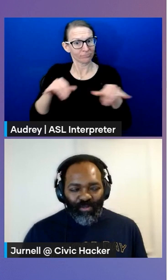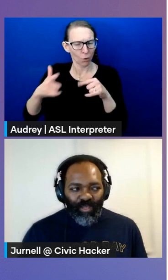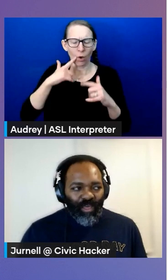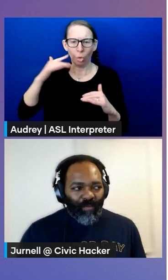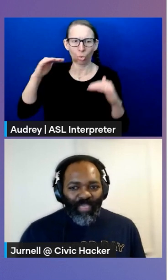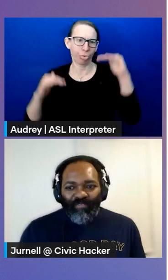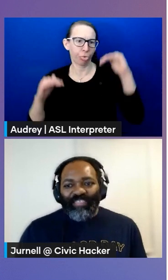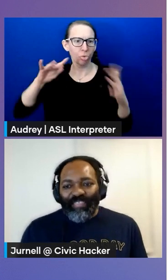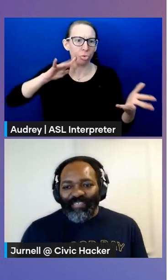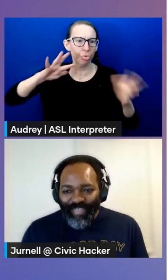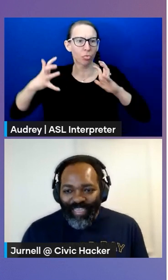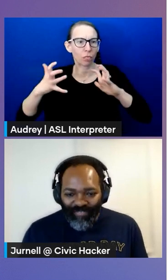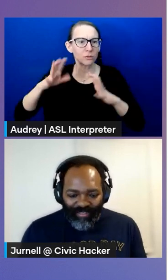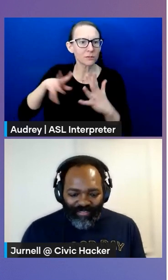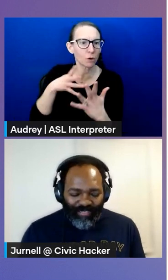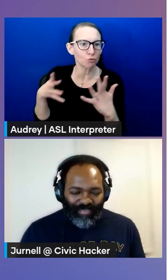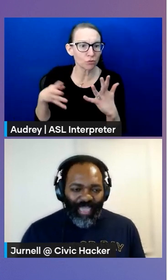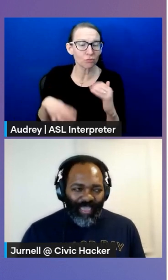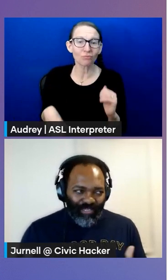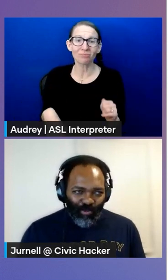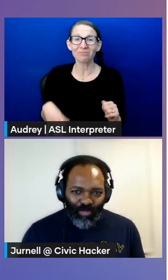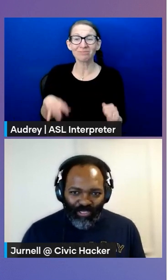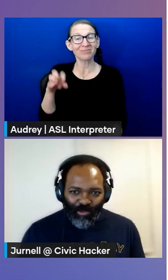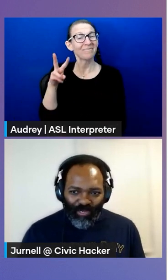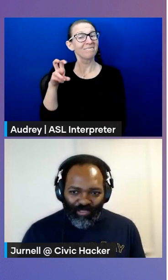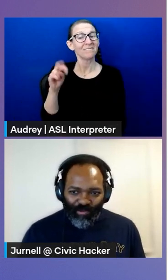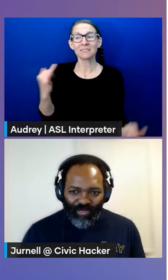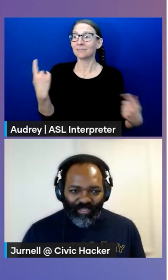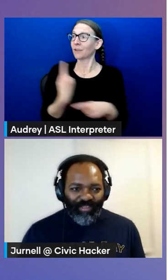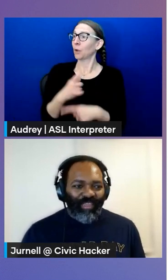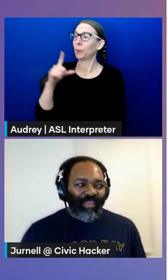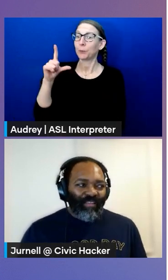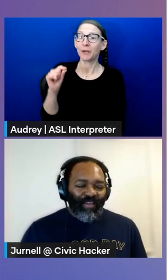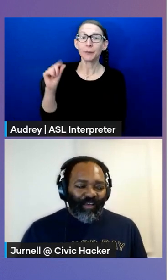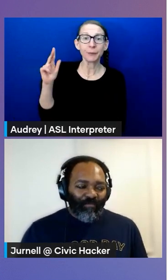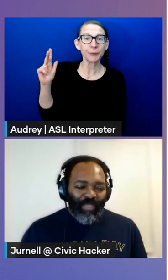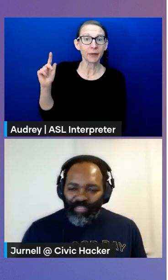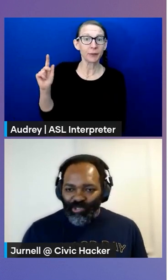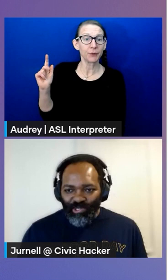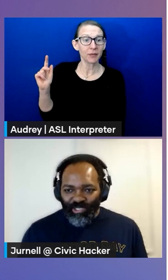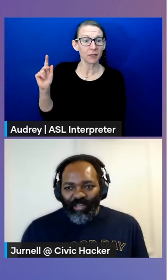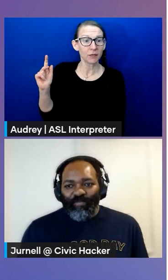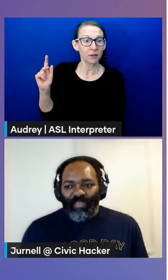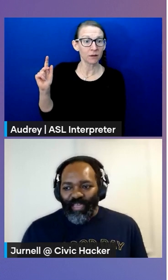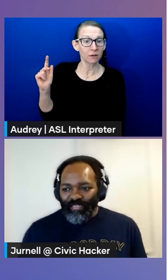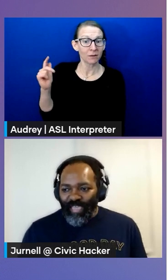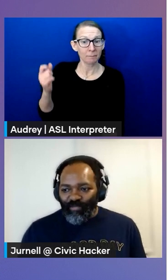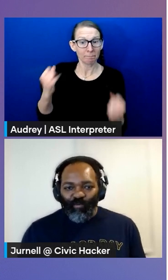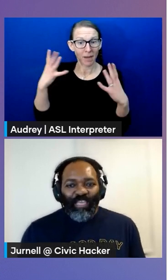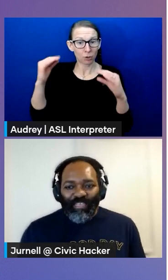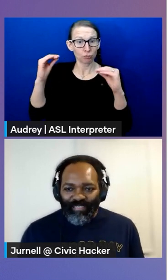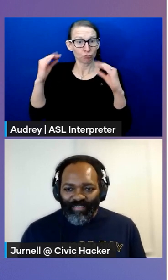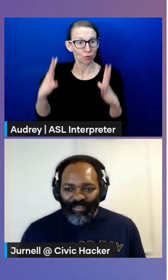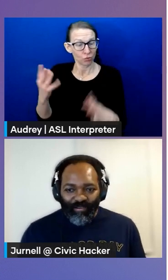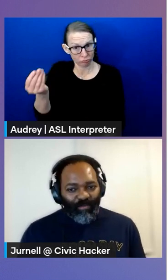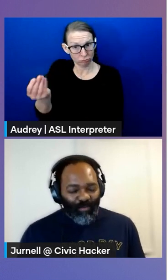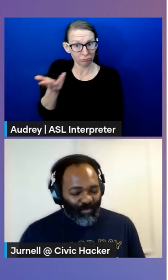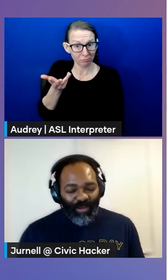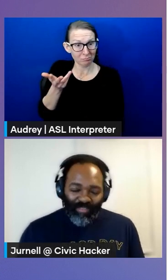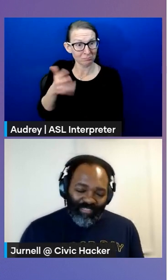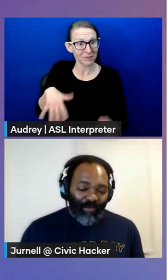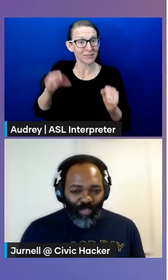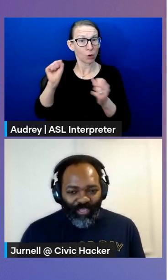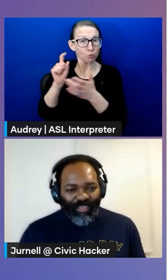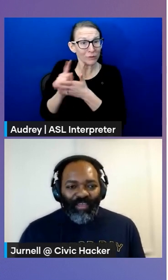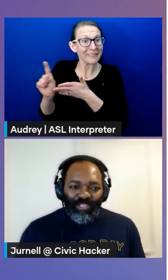schedule. Even today in 2023, many instructors tell me that it takes weeks, some